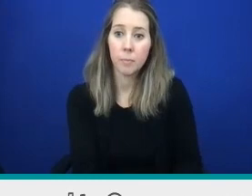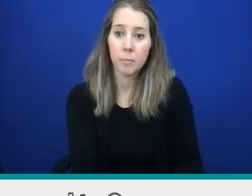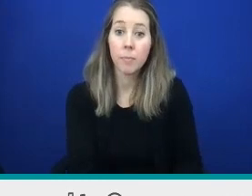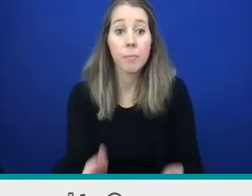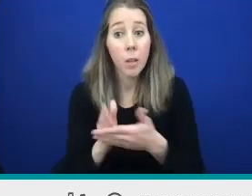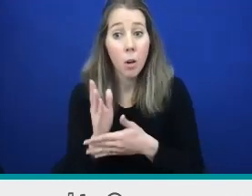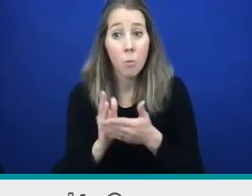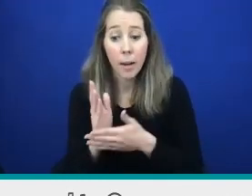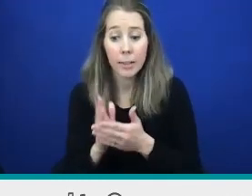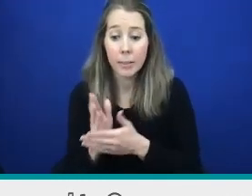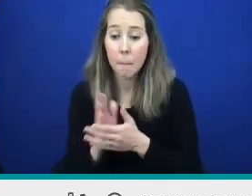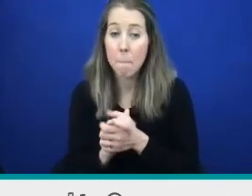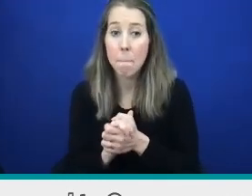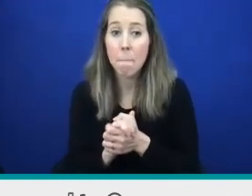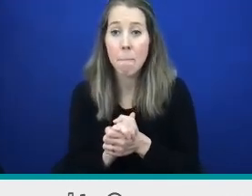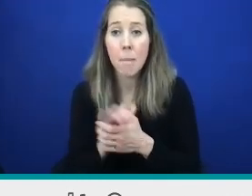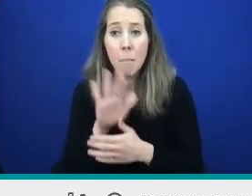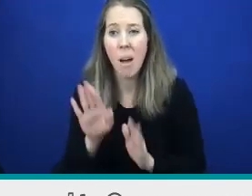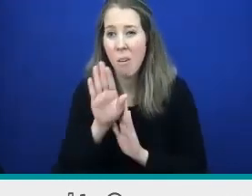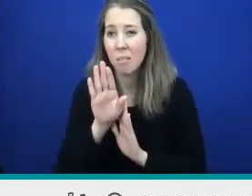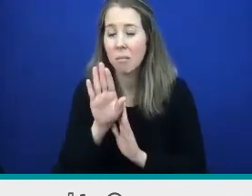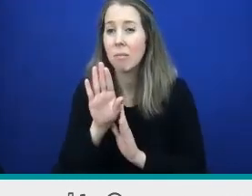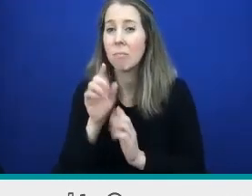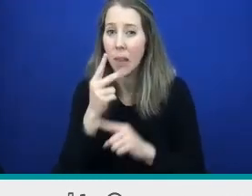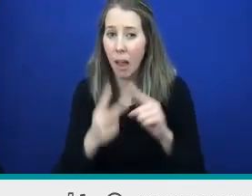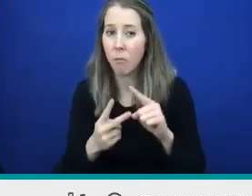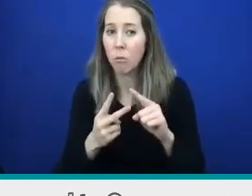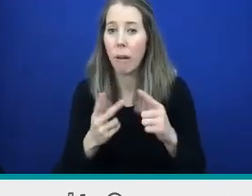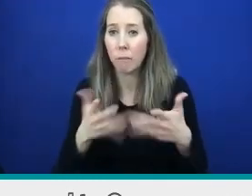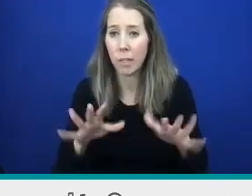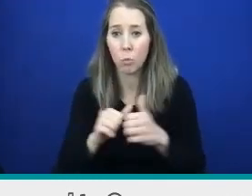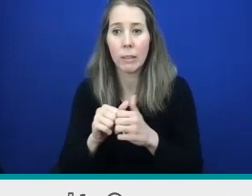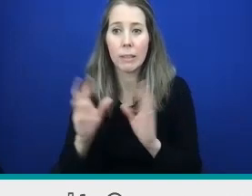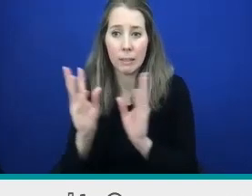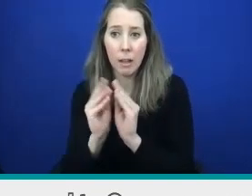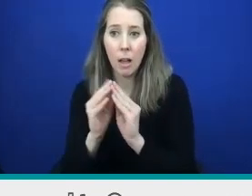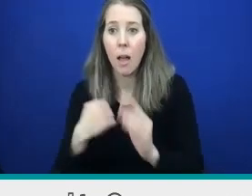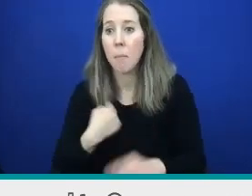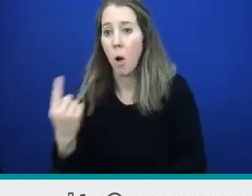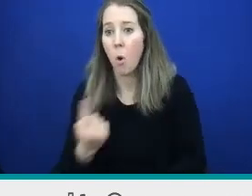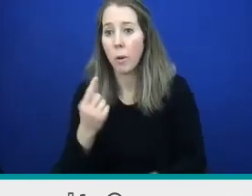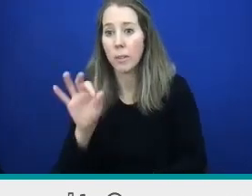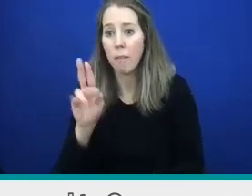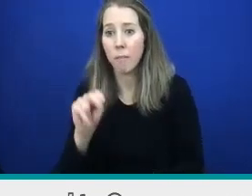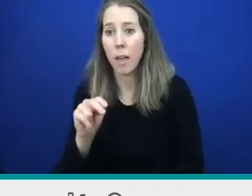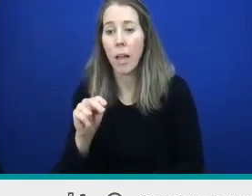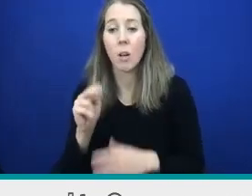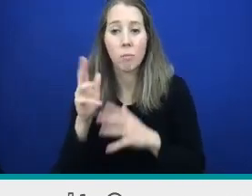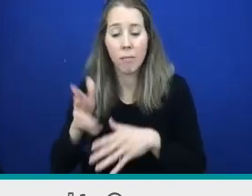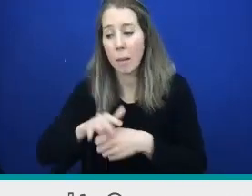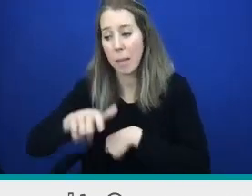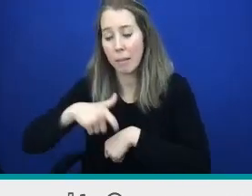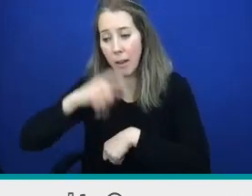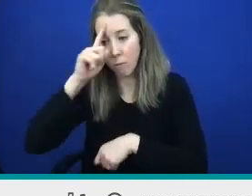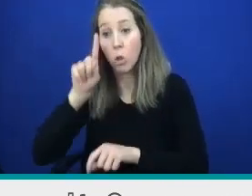All right. We're about halfway done with our session, and I'm always a fan of leaving plenty of times for questions as